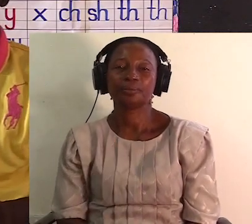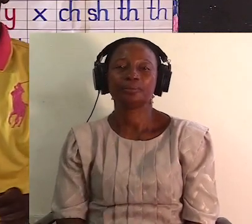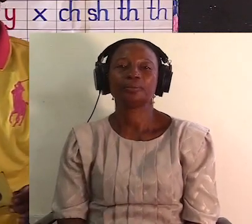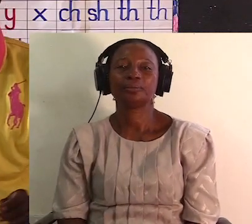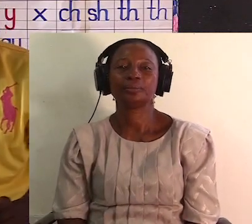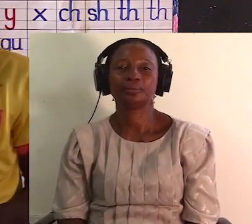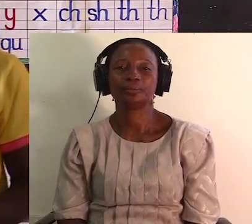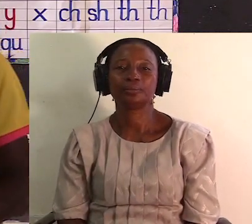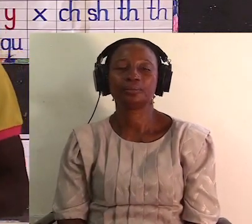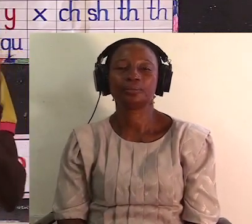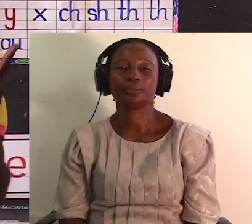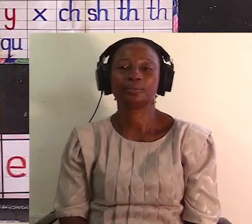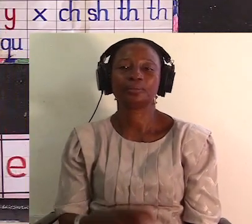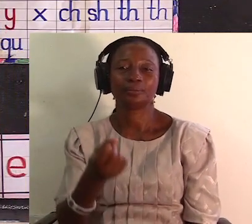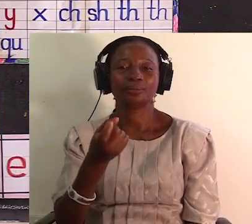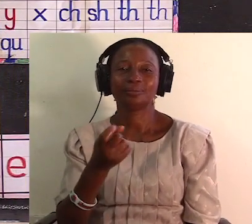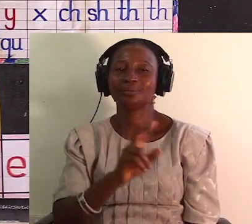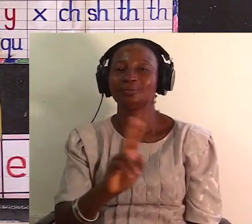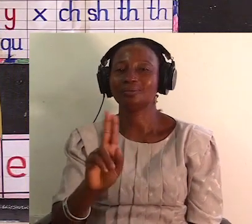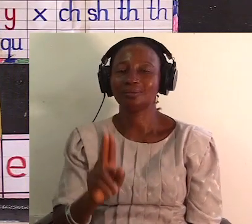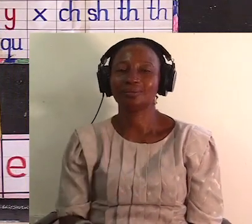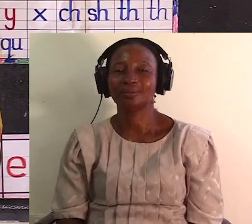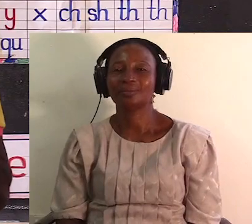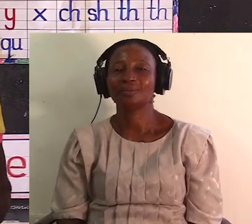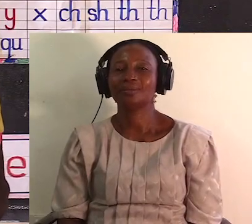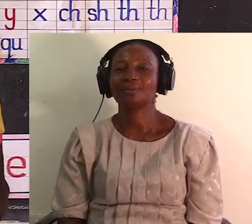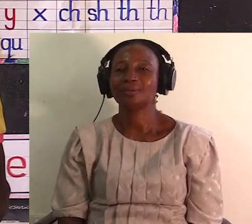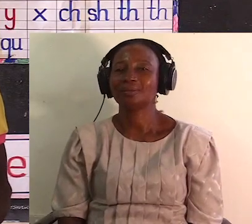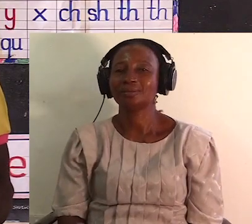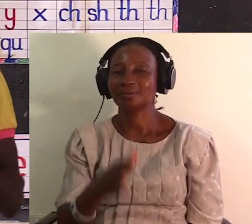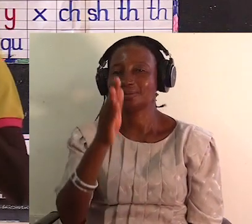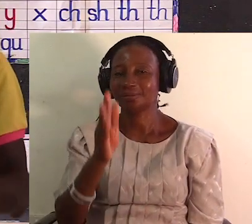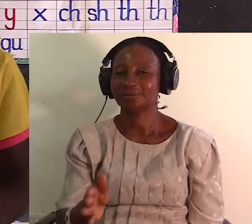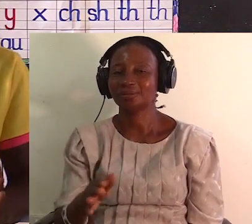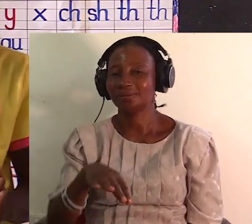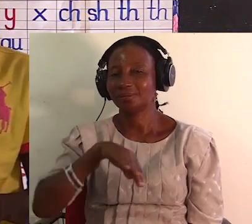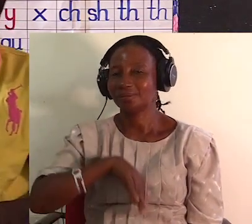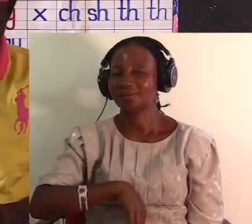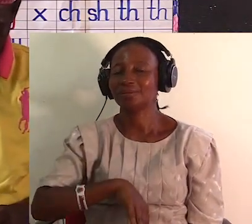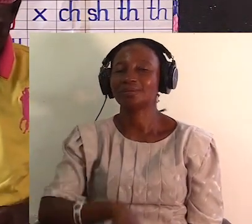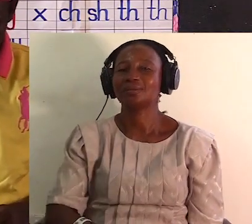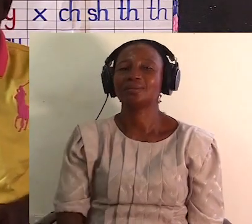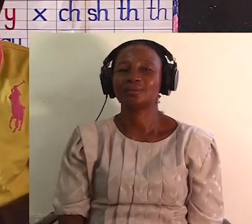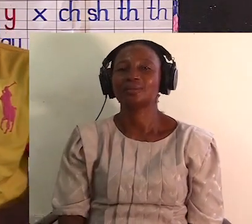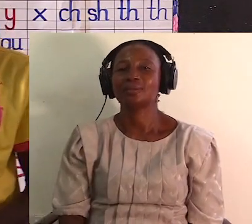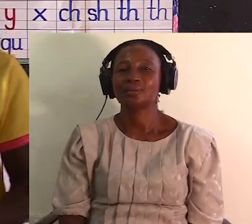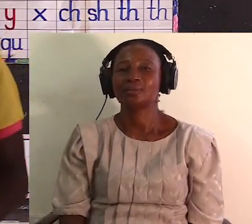Good. No cheating. Be honest to yourself.